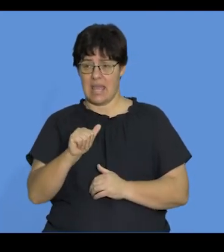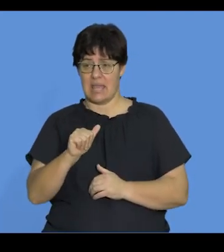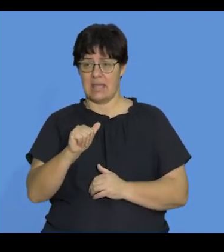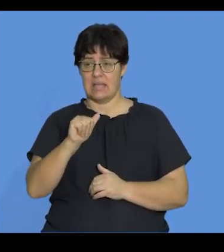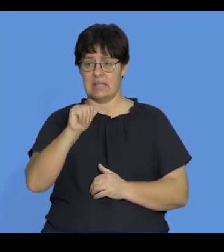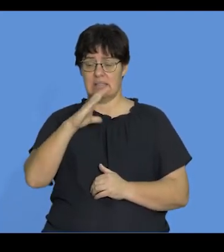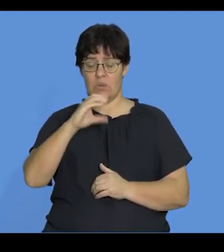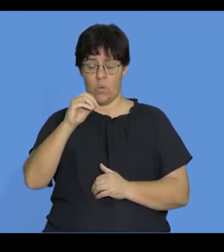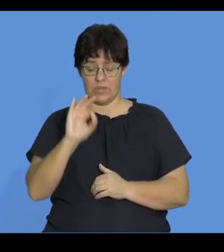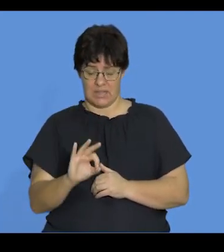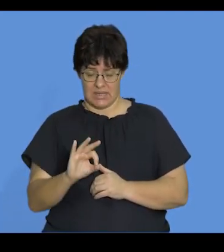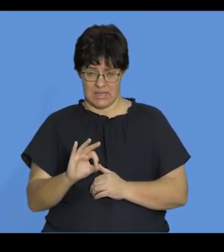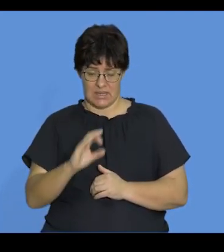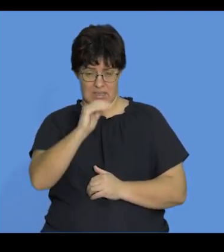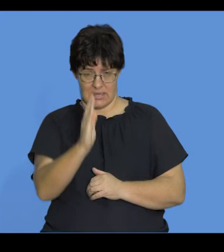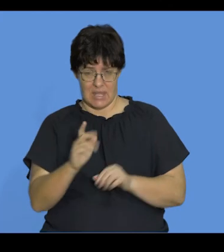actually equals to